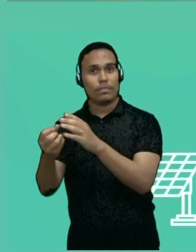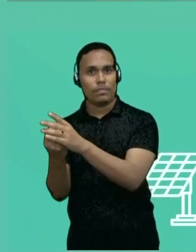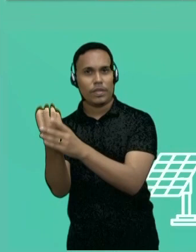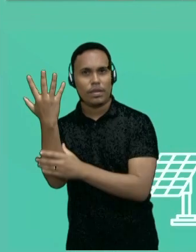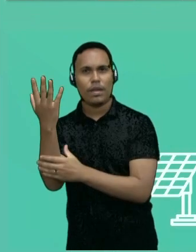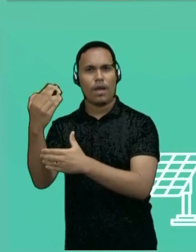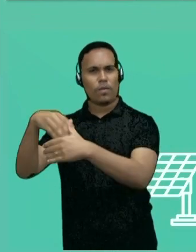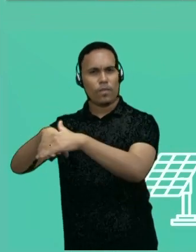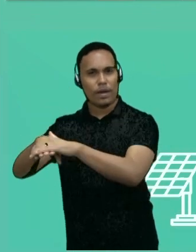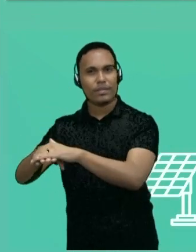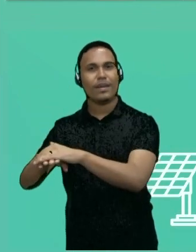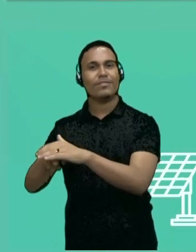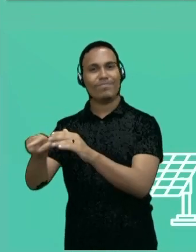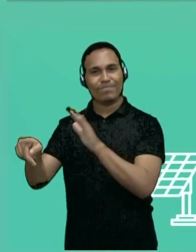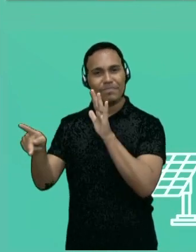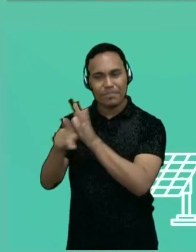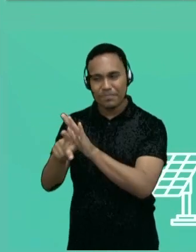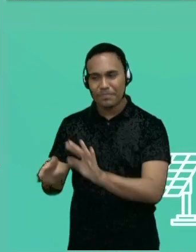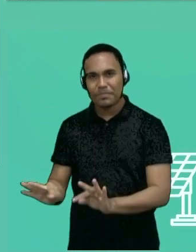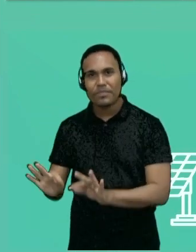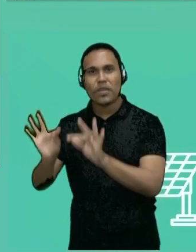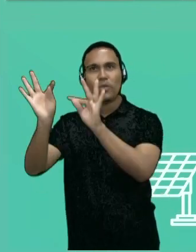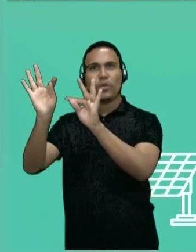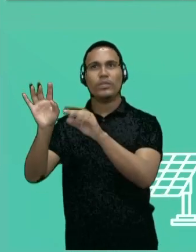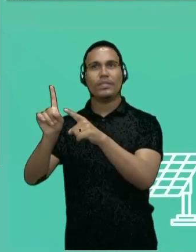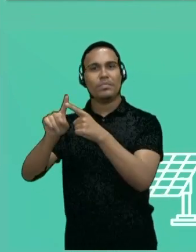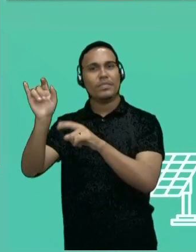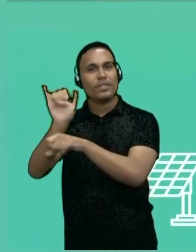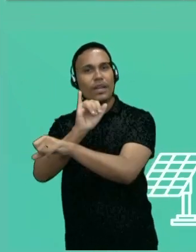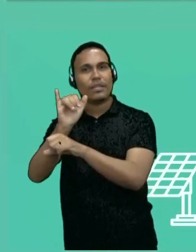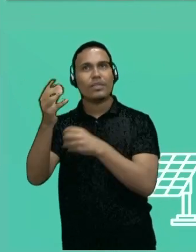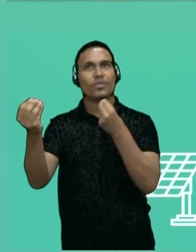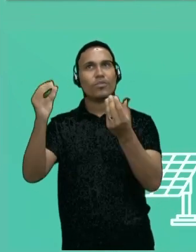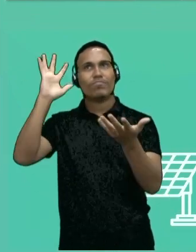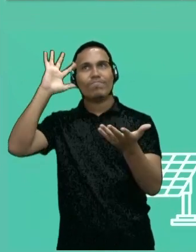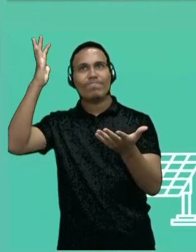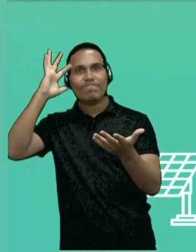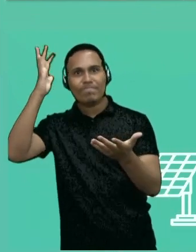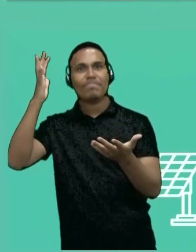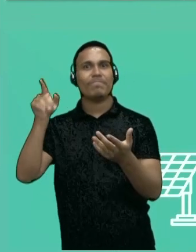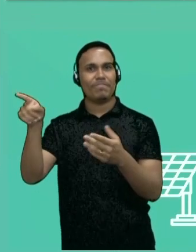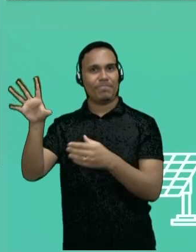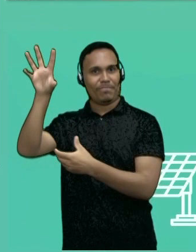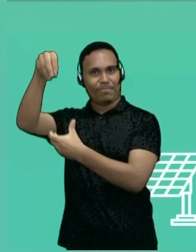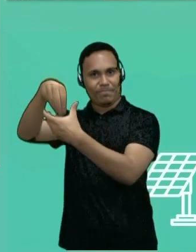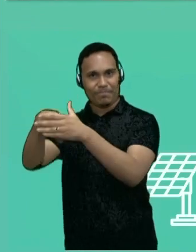and also various applications and fuel cell manufacturing.